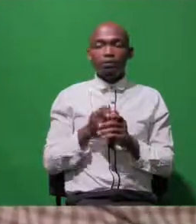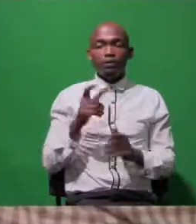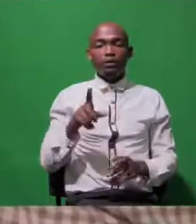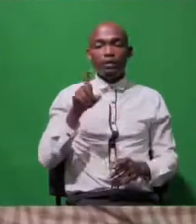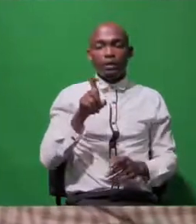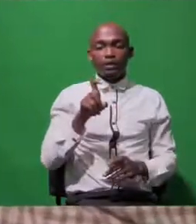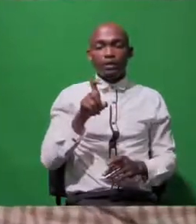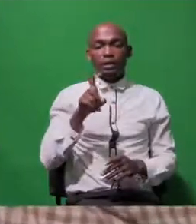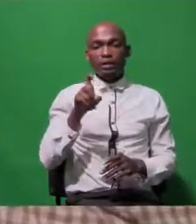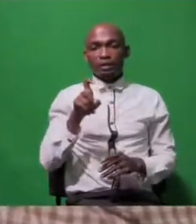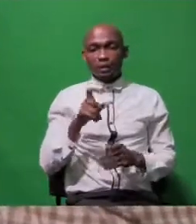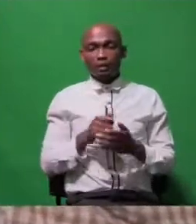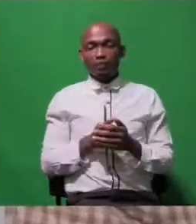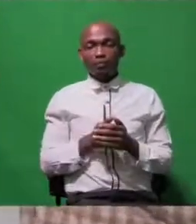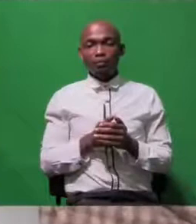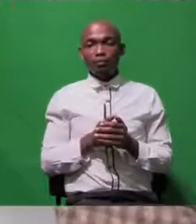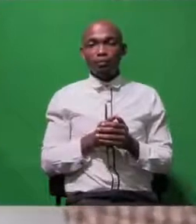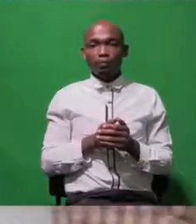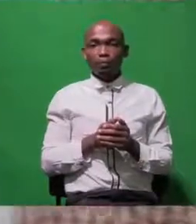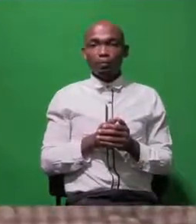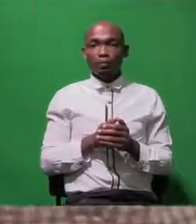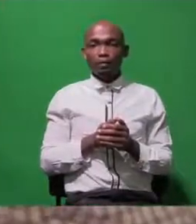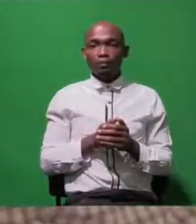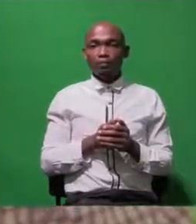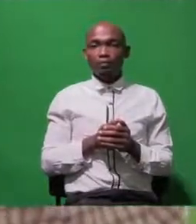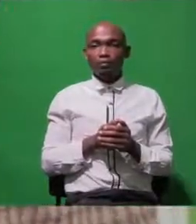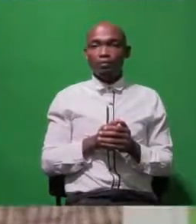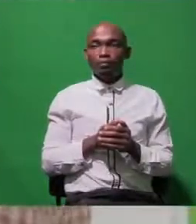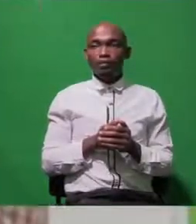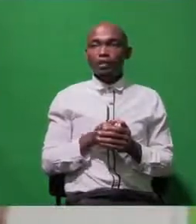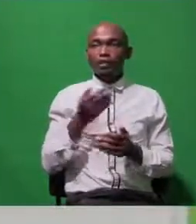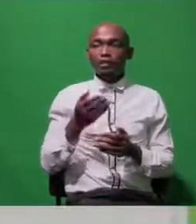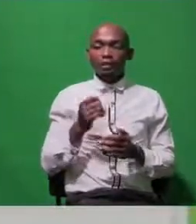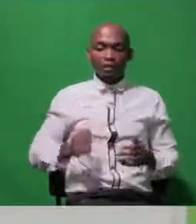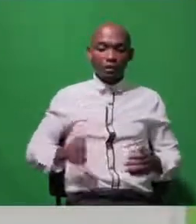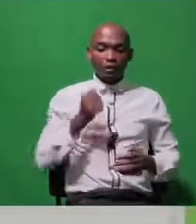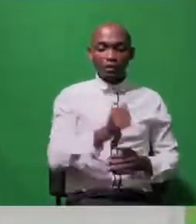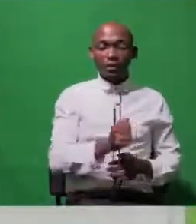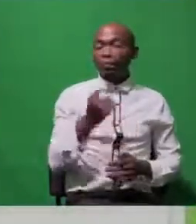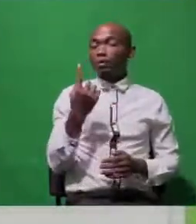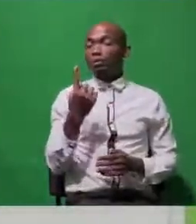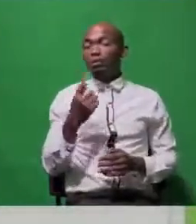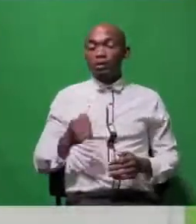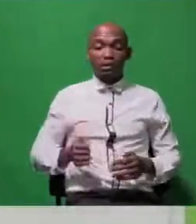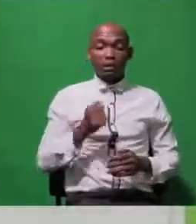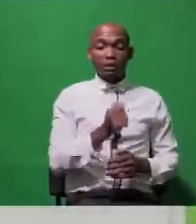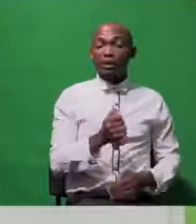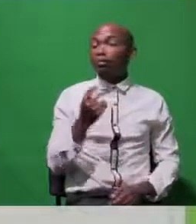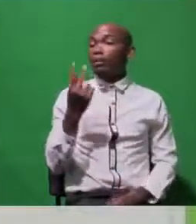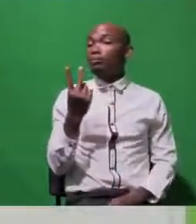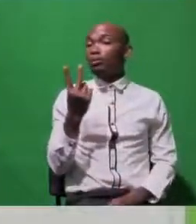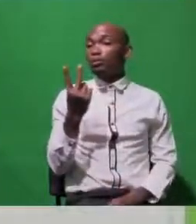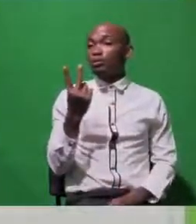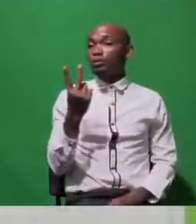x-axis. X-axis. That is step number 1. Step number 2, scale the